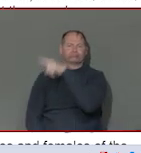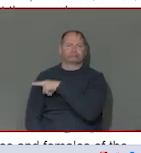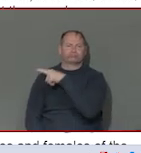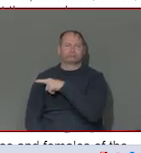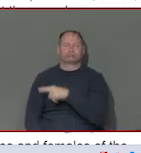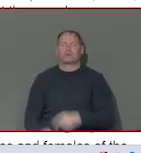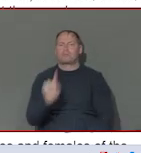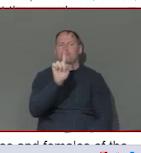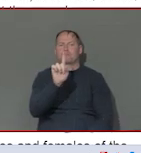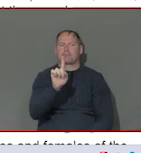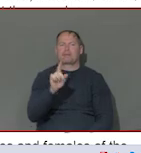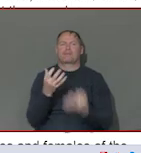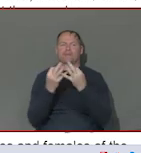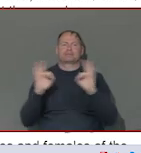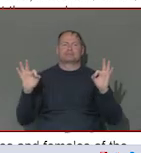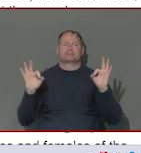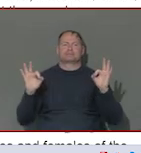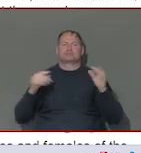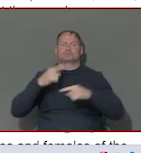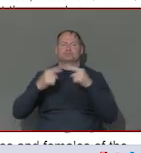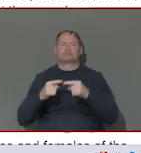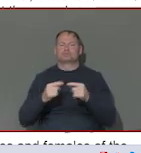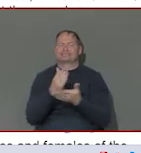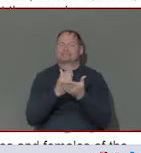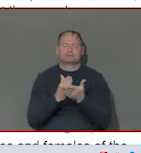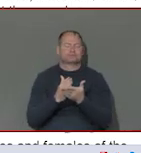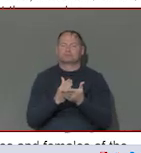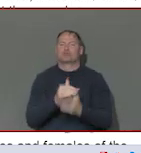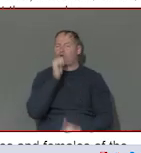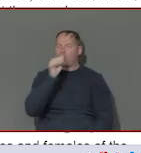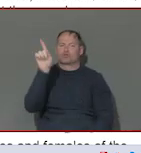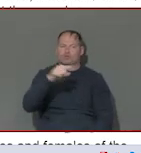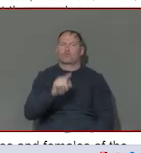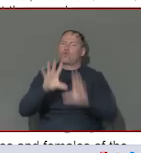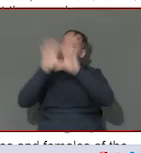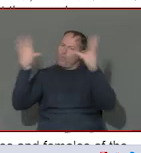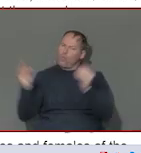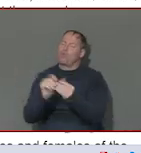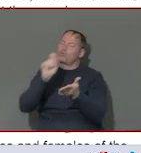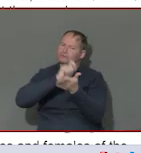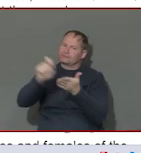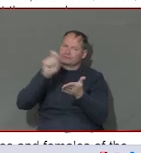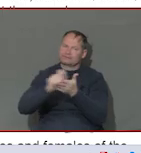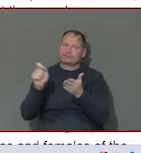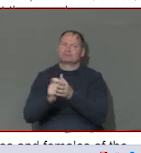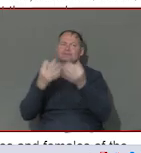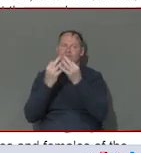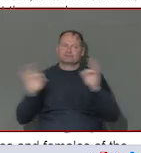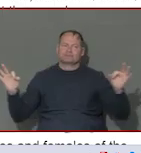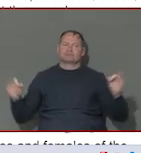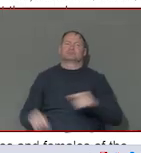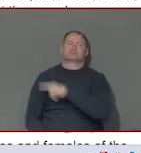without writing freely rotating arms, your answer will be incorrect. It must be freely